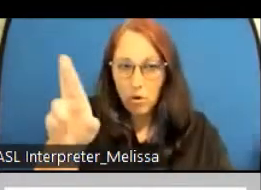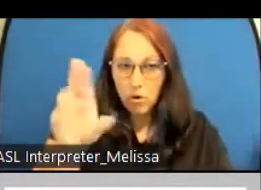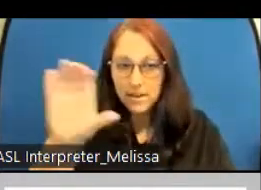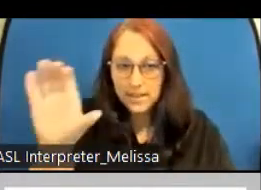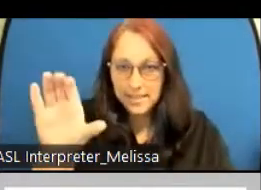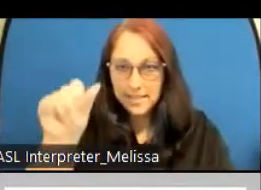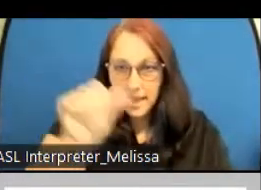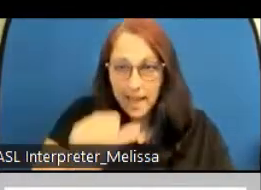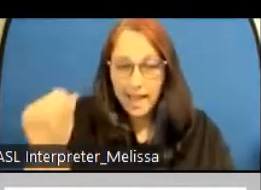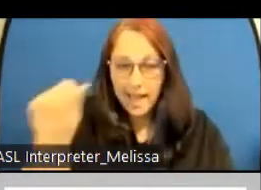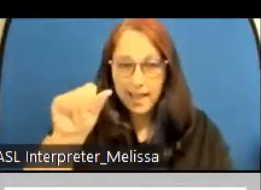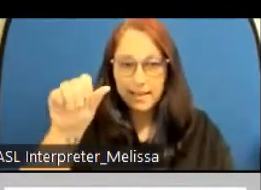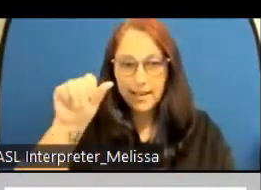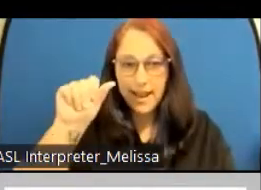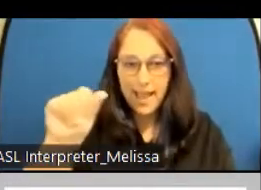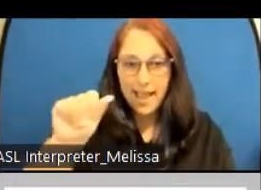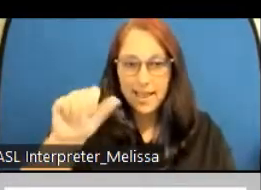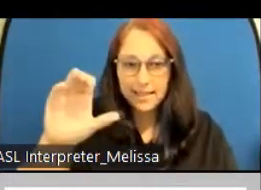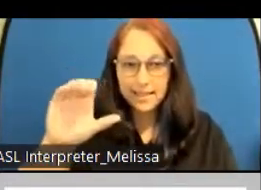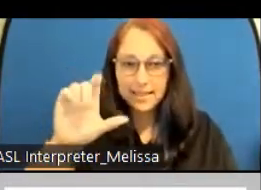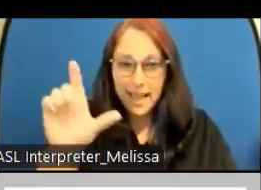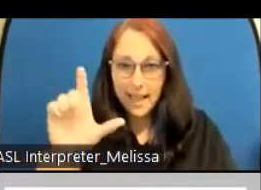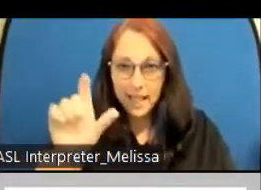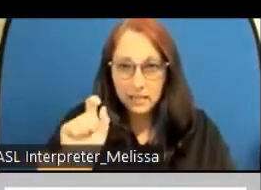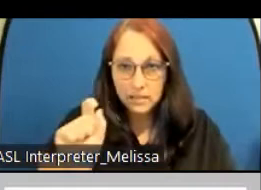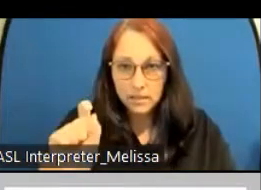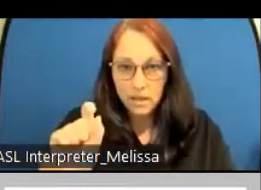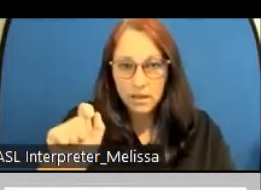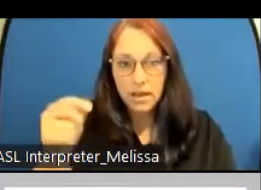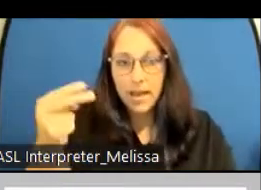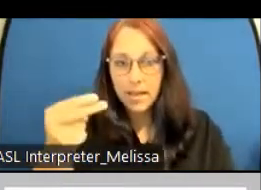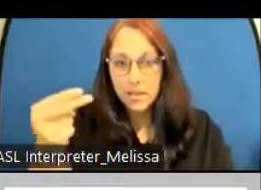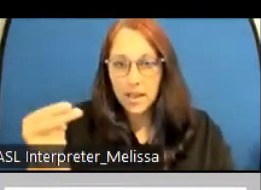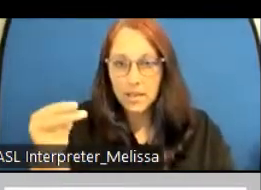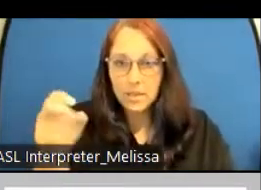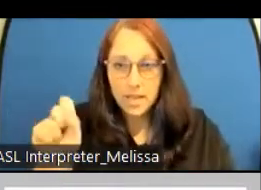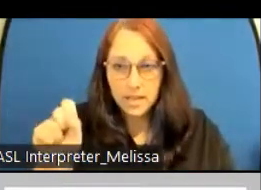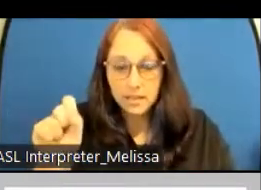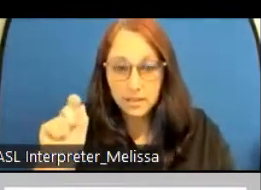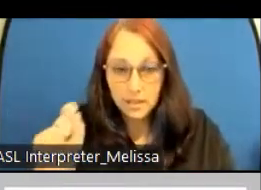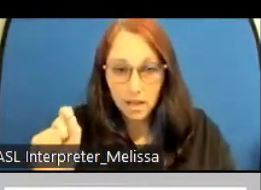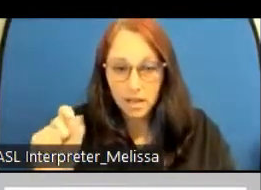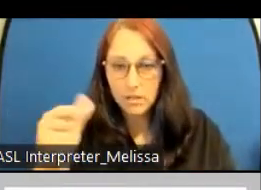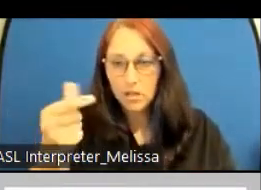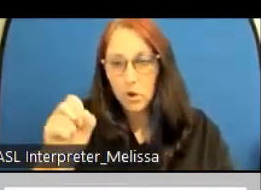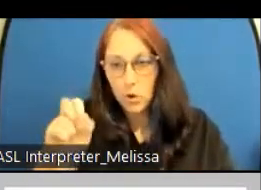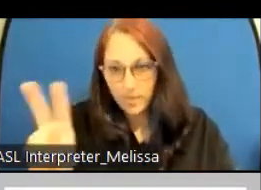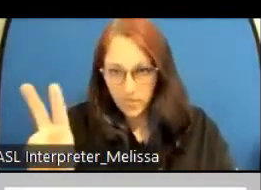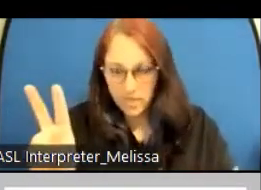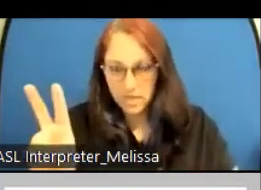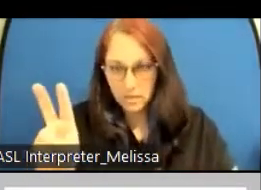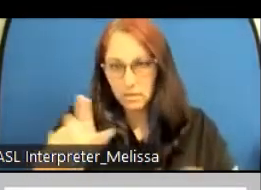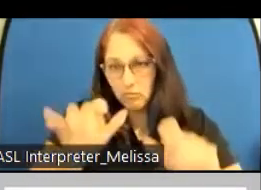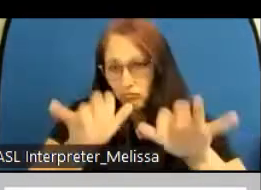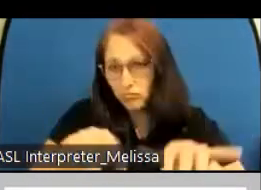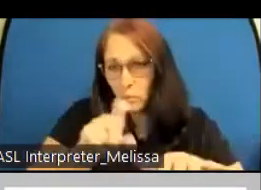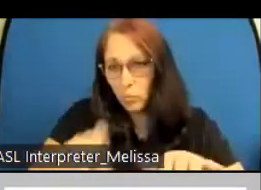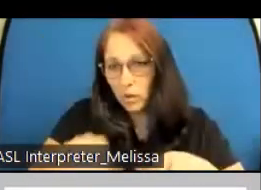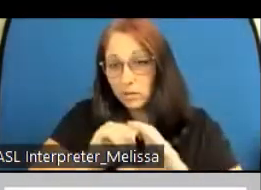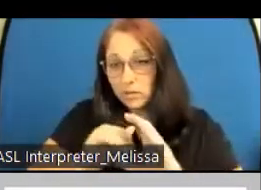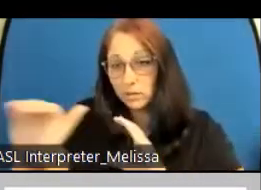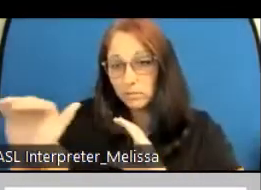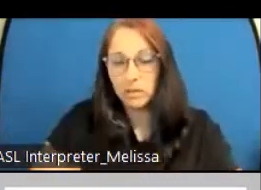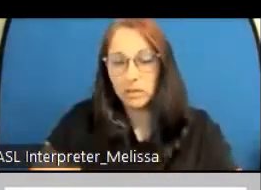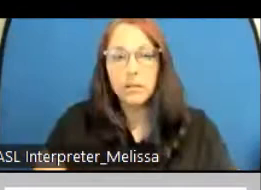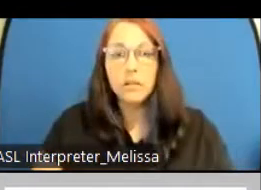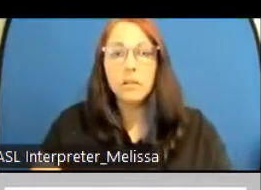hsrc@acl.hhs.gov. We have reserved time to address your questions during the session. And if you're participating via the YouTube